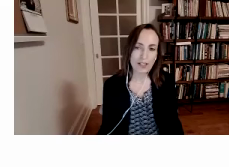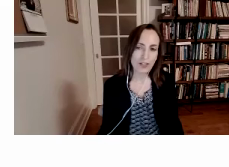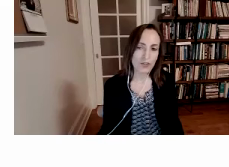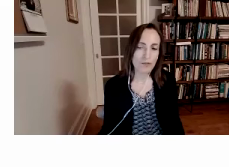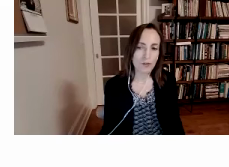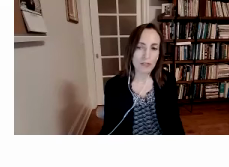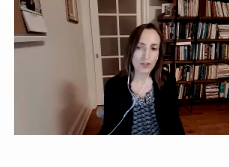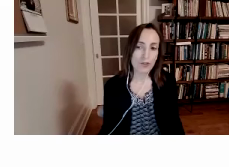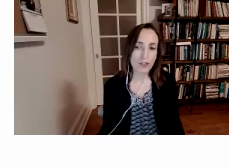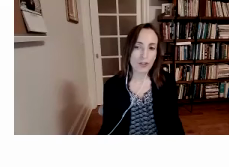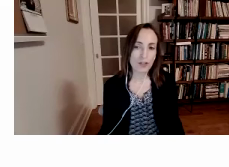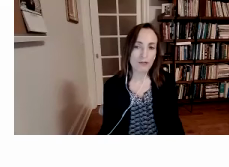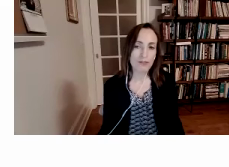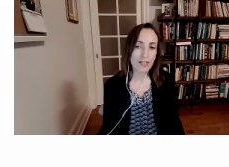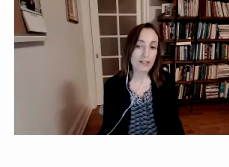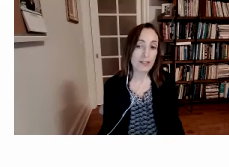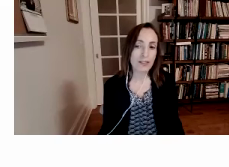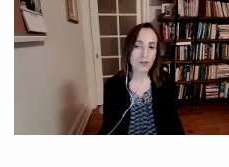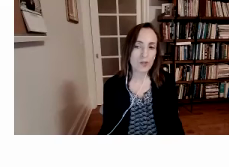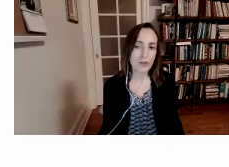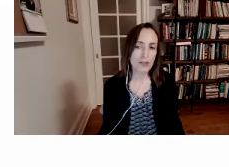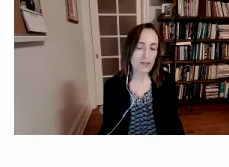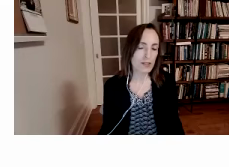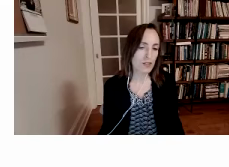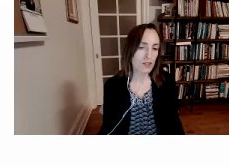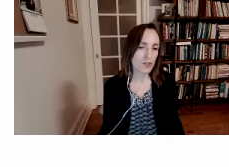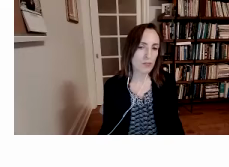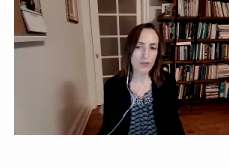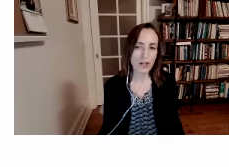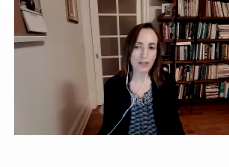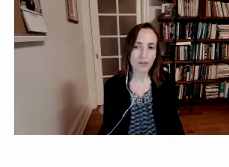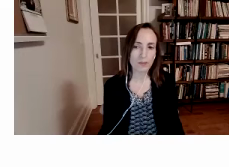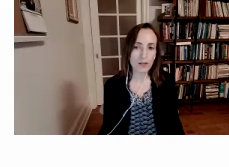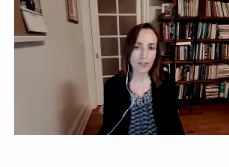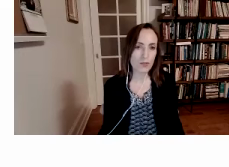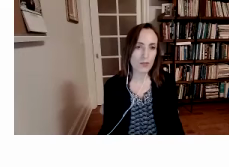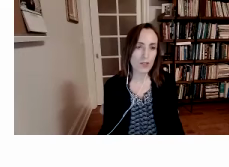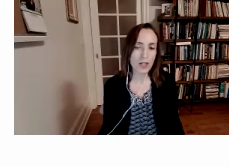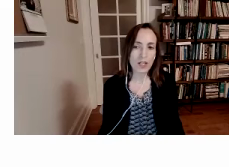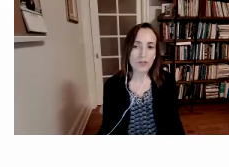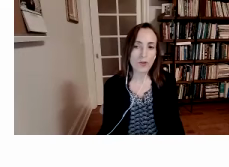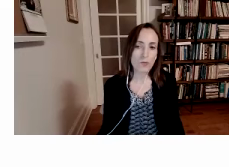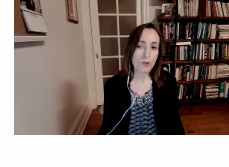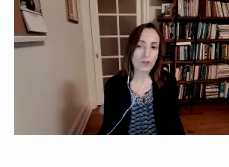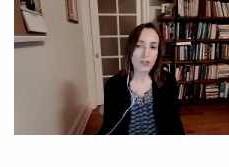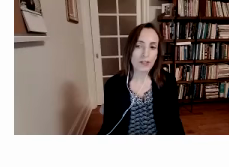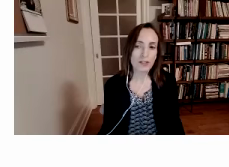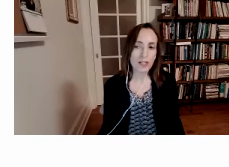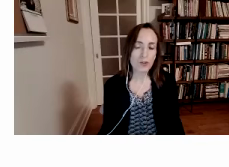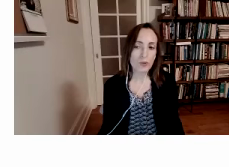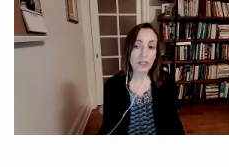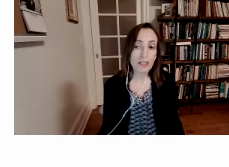distinctions in information structure are reflected in corresponding distinctions in prosodic prominence. So words